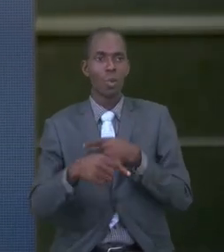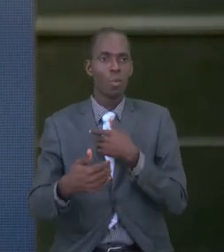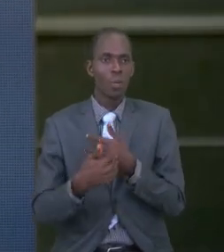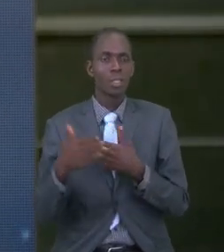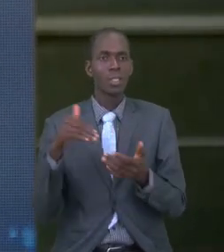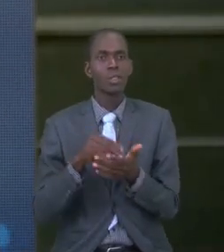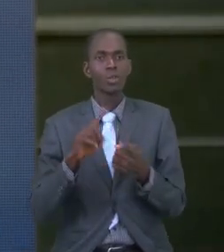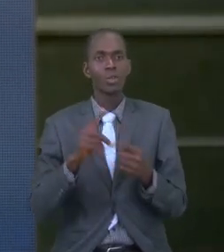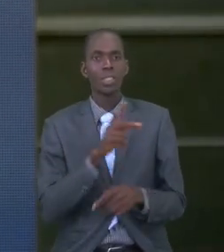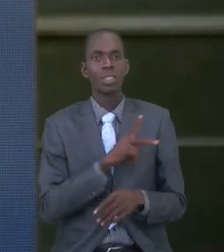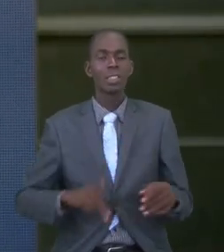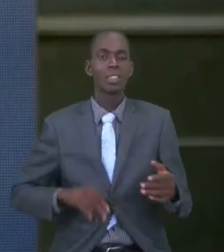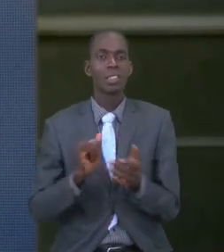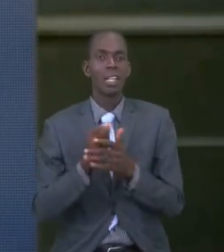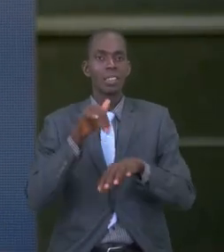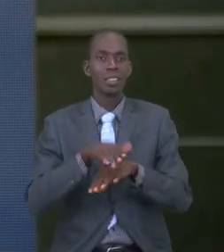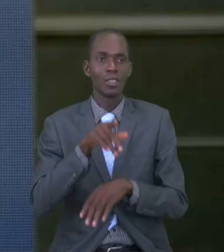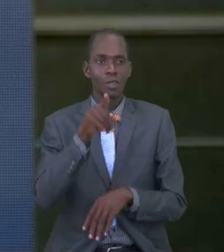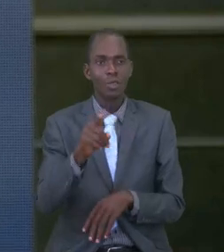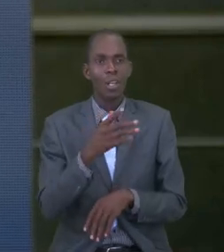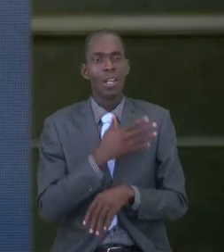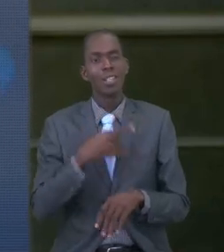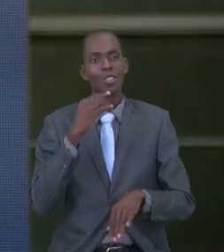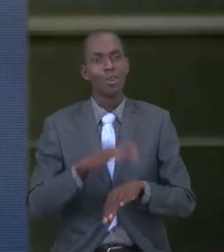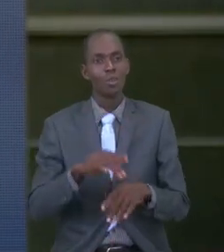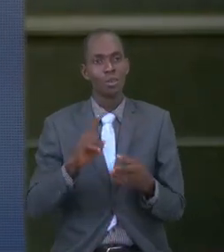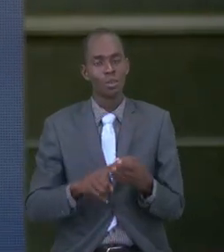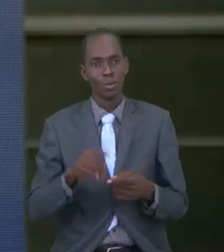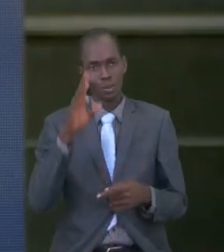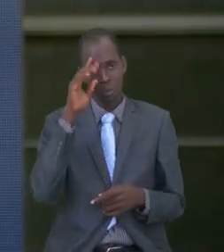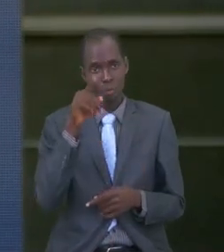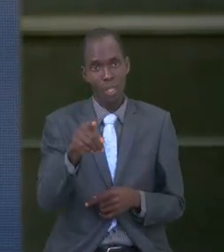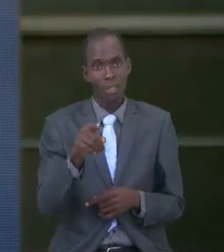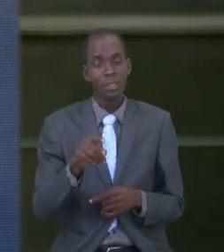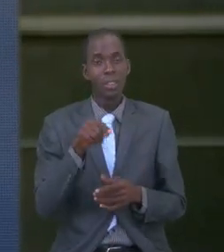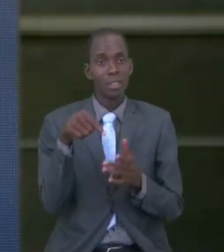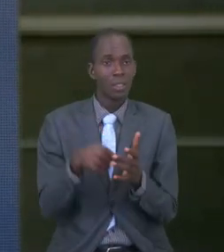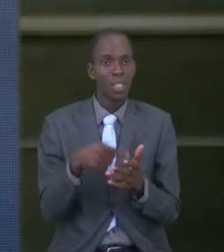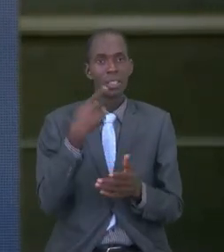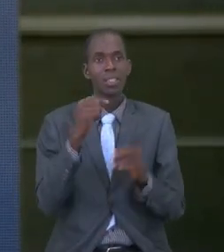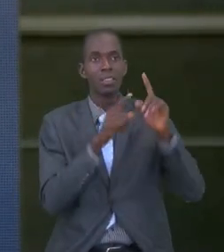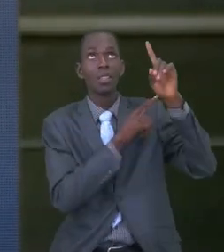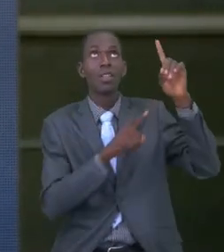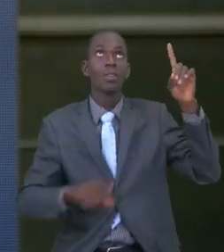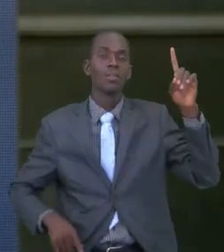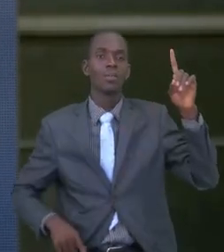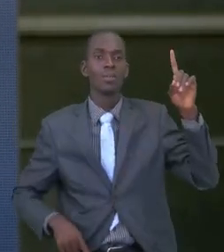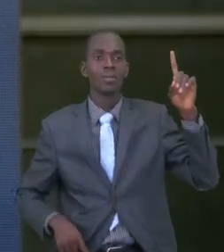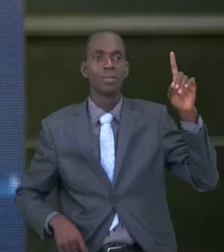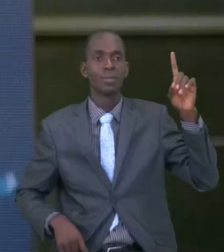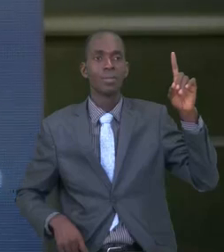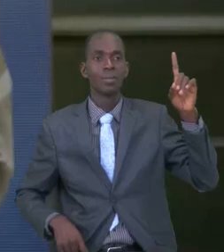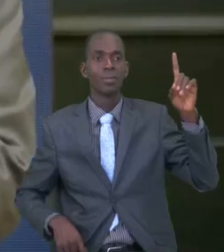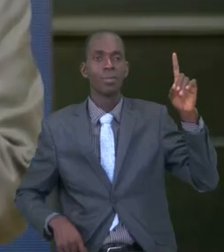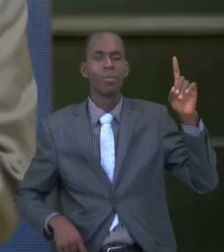king that sent you, and say unto him, thus says the Lord.